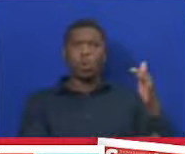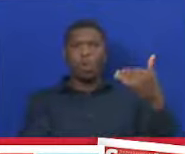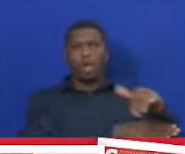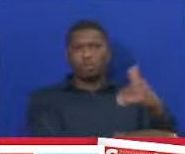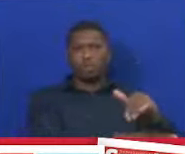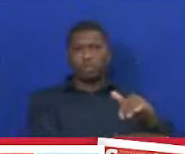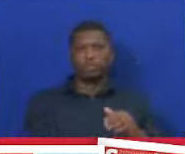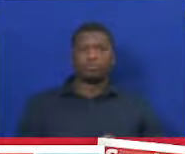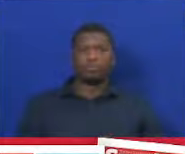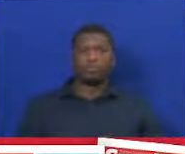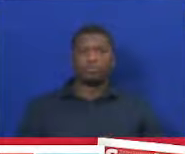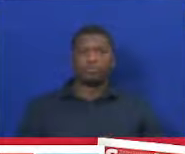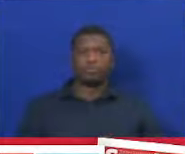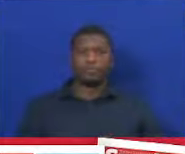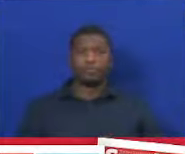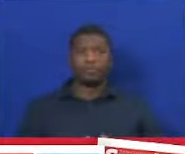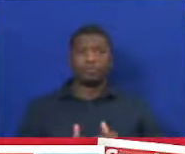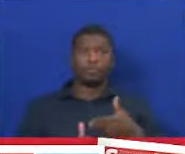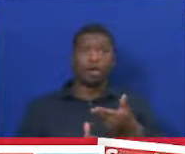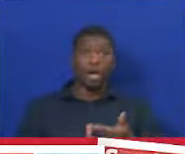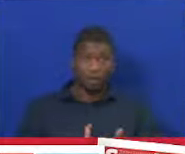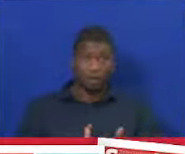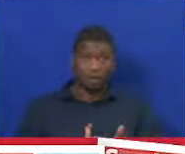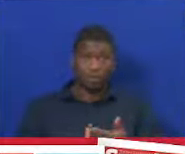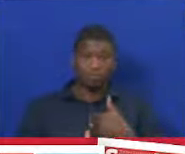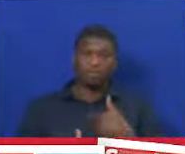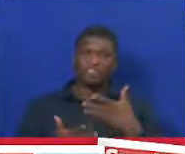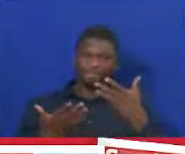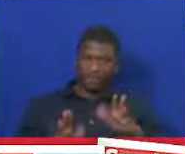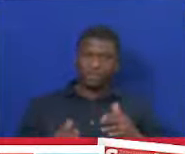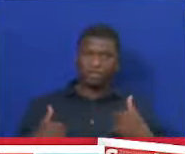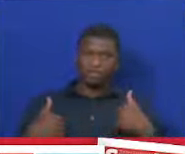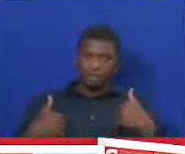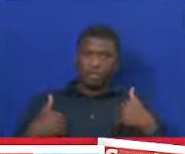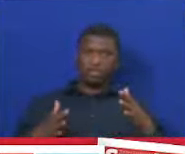And then thereafter, I conducted a search